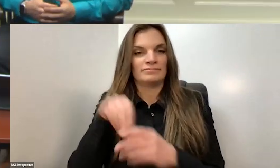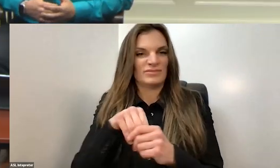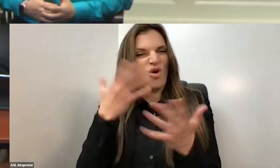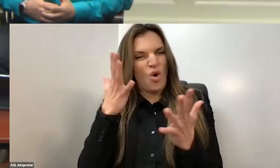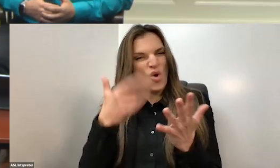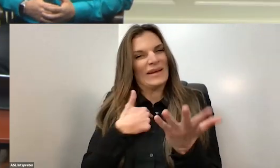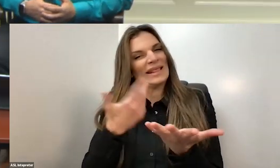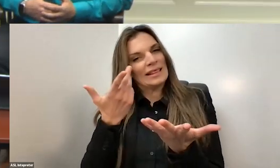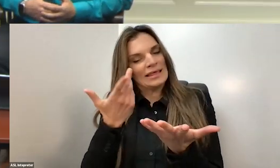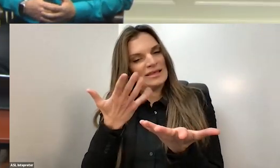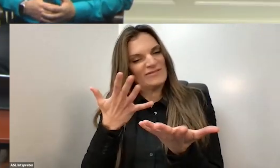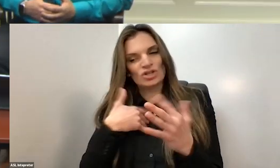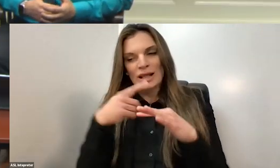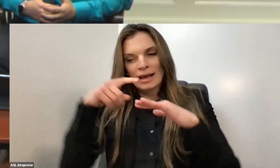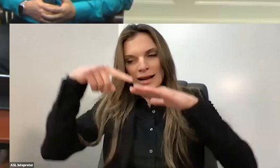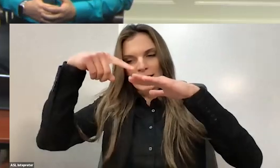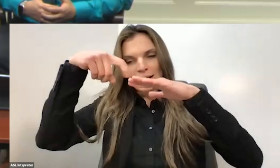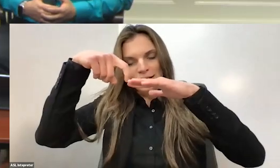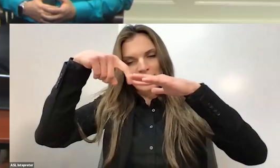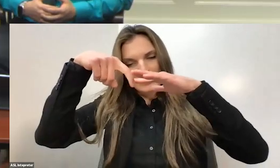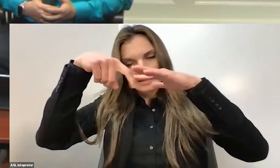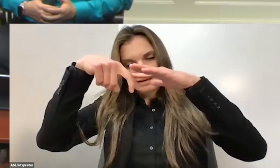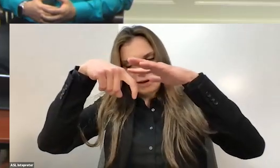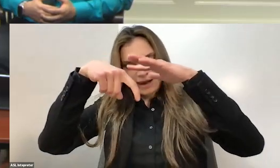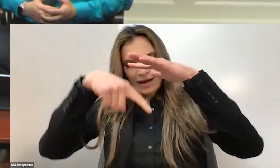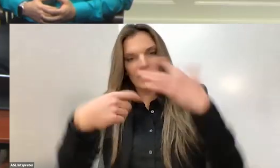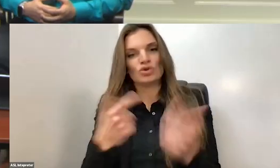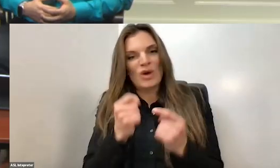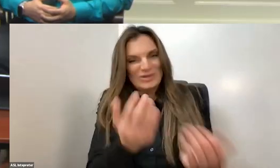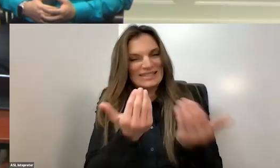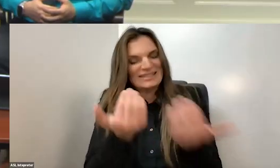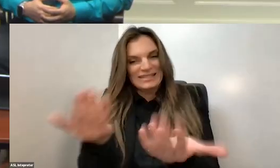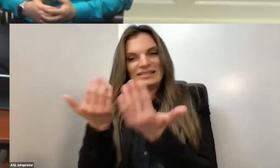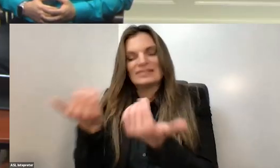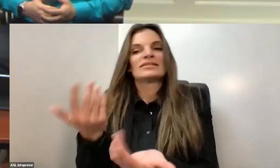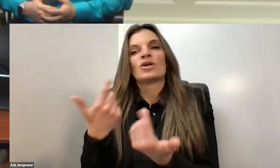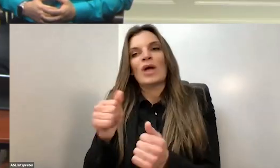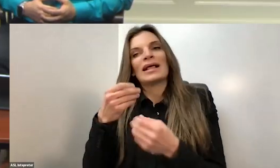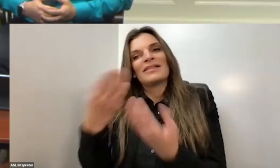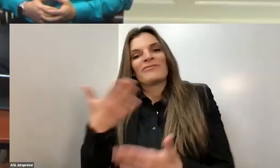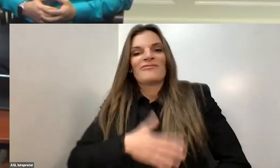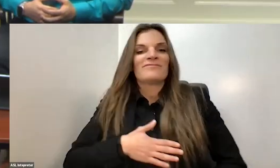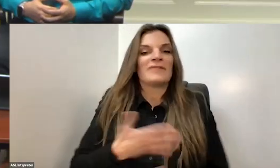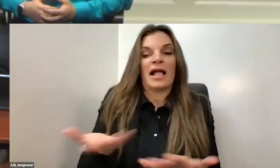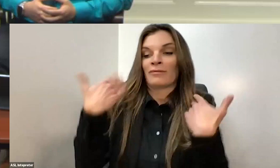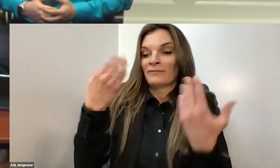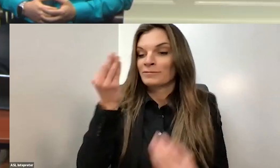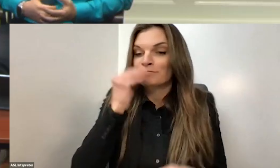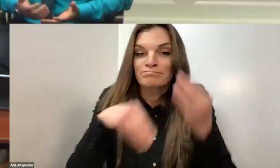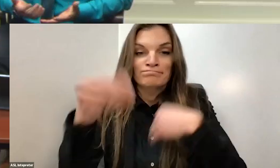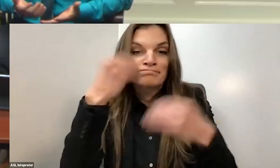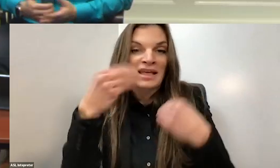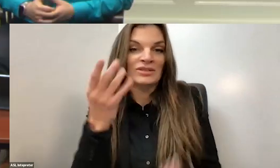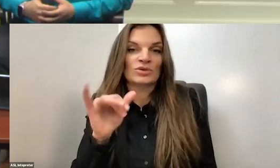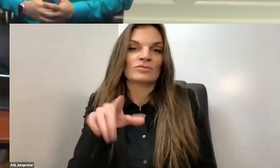just like getting people out there and just getting people to have fun and to learn about accessibility and to eat. The